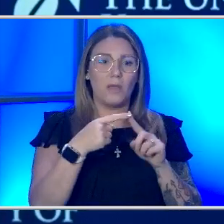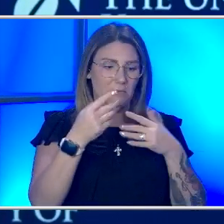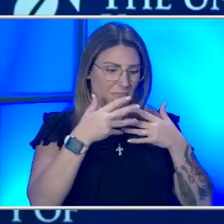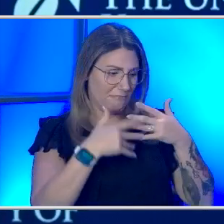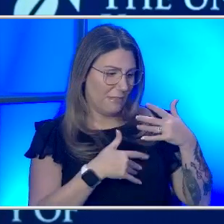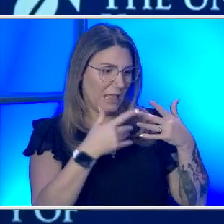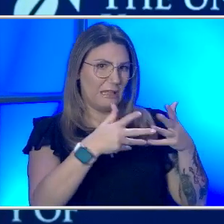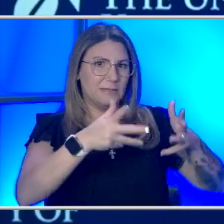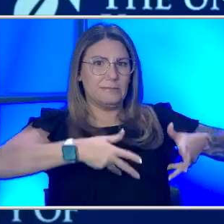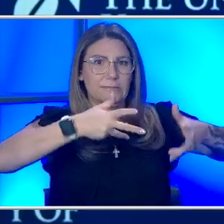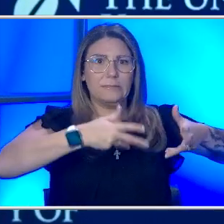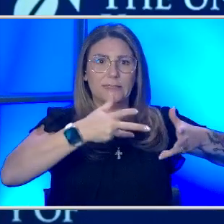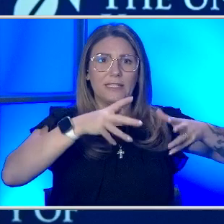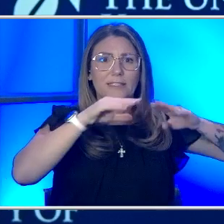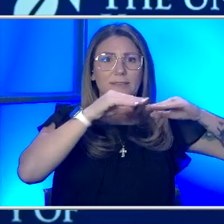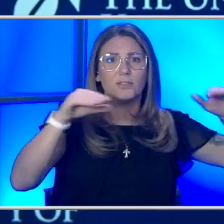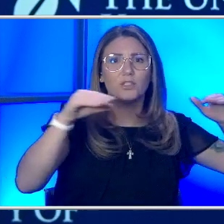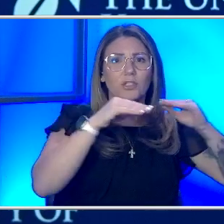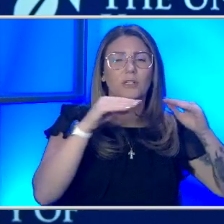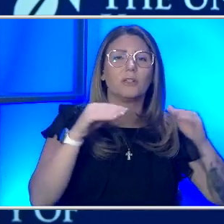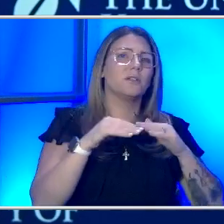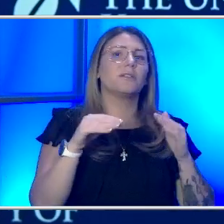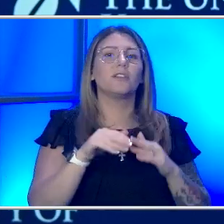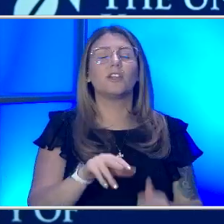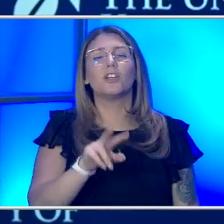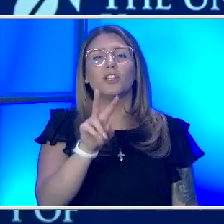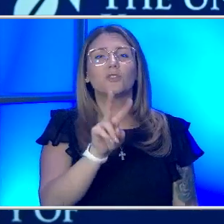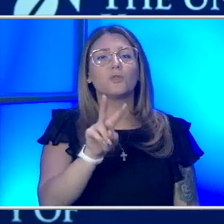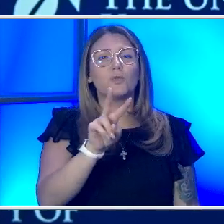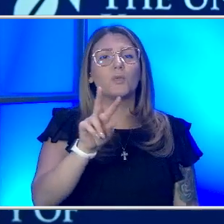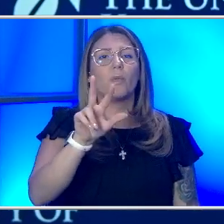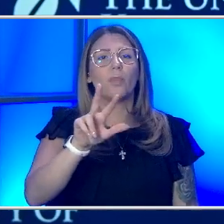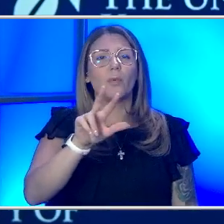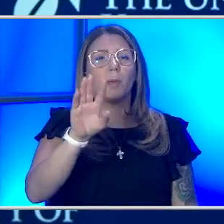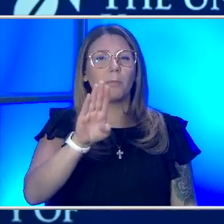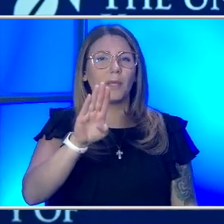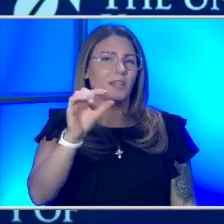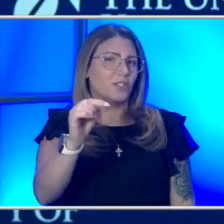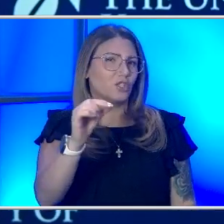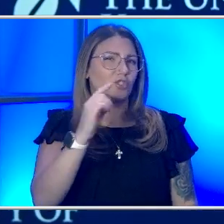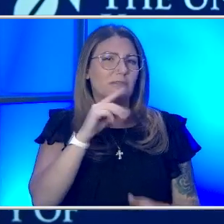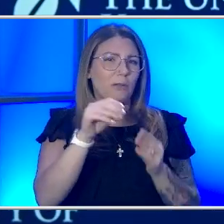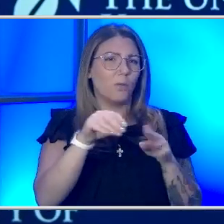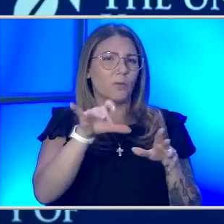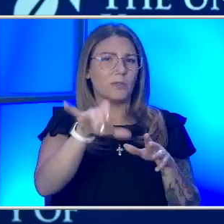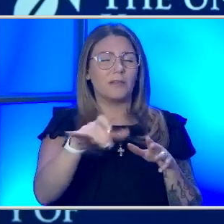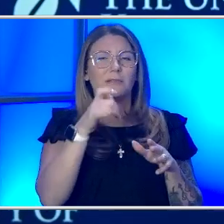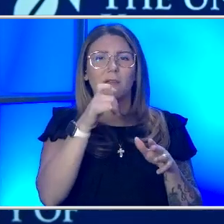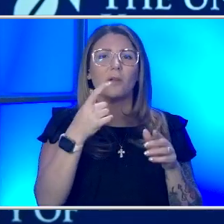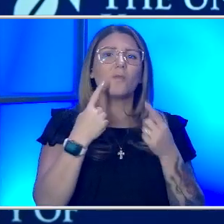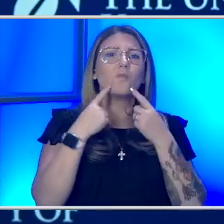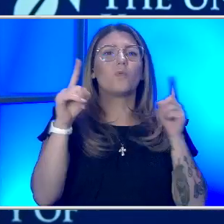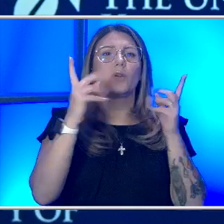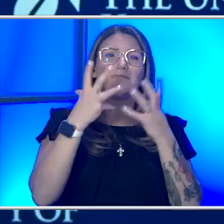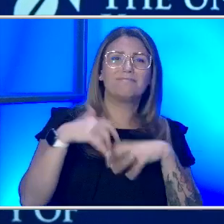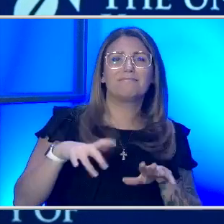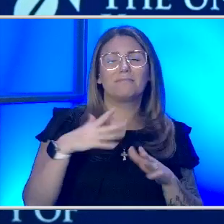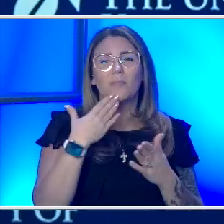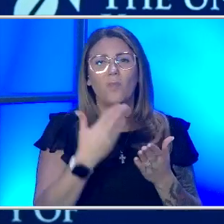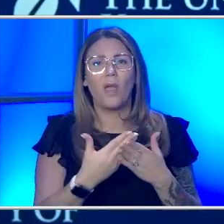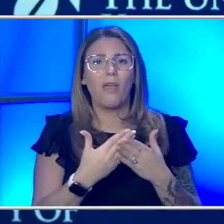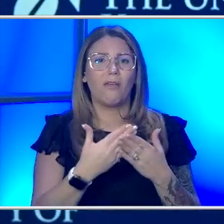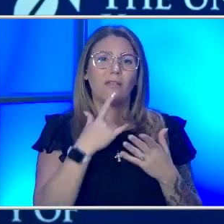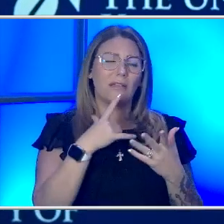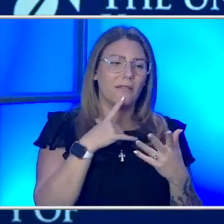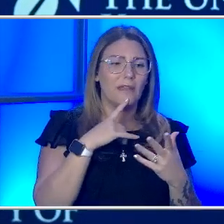shelf, it loses something called 2,3 DBG, and it doesn't work as well, if you will. It doesn't load and unload oxygen nearly as well as fresh blood,